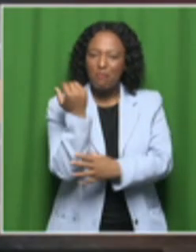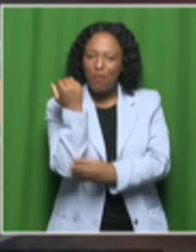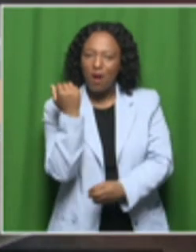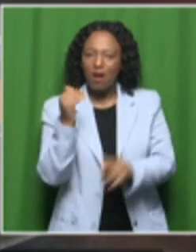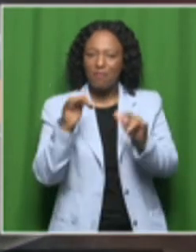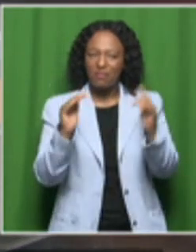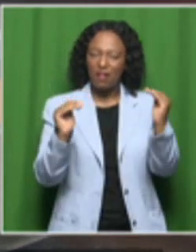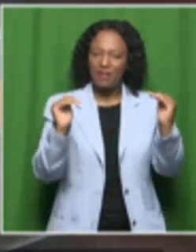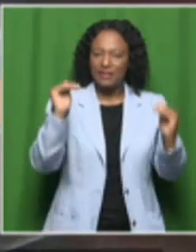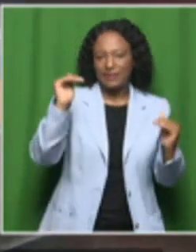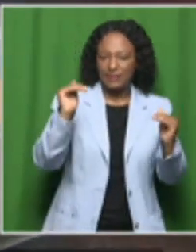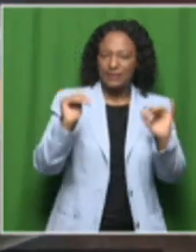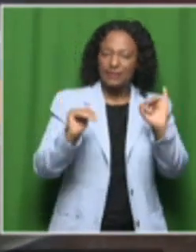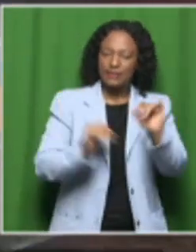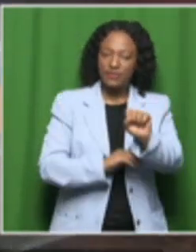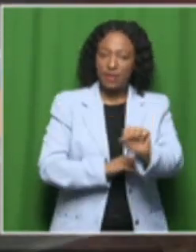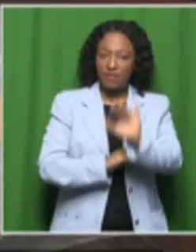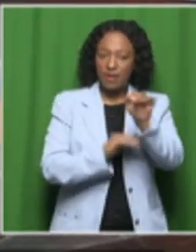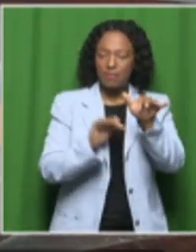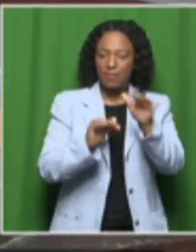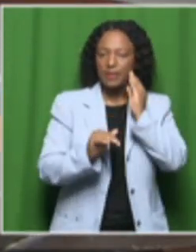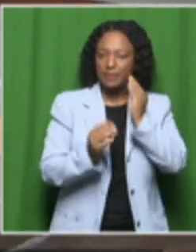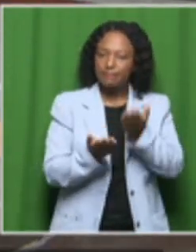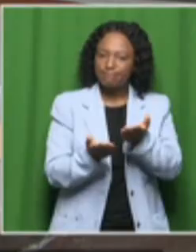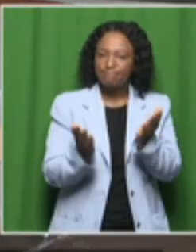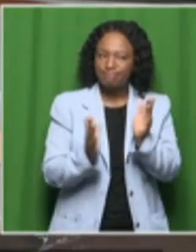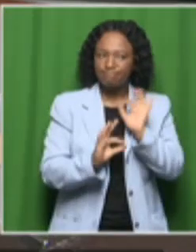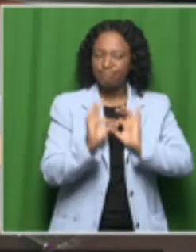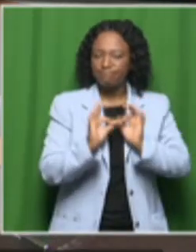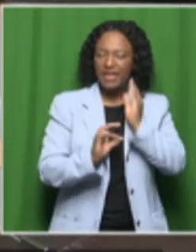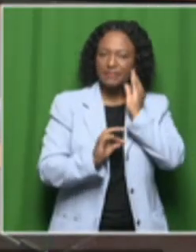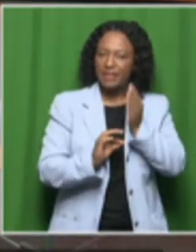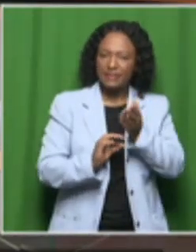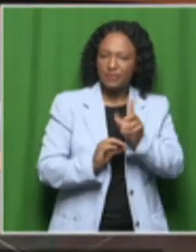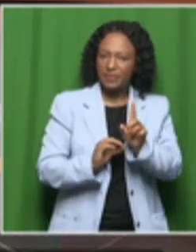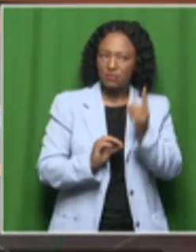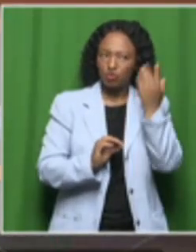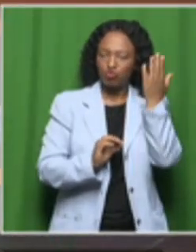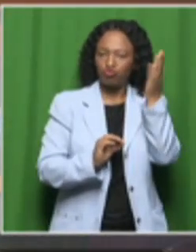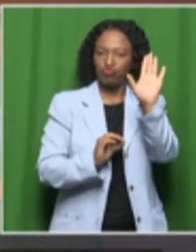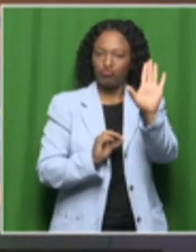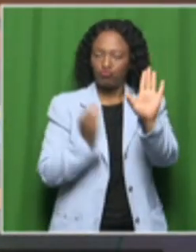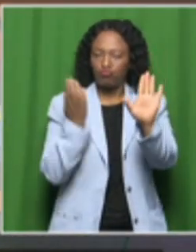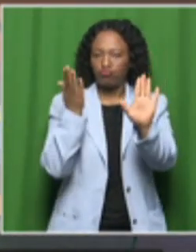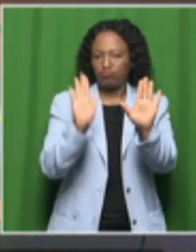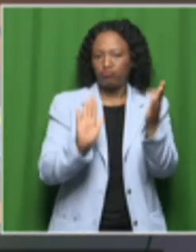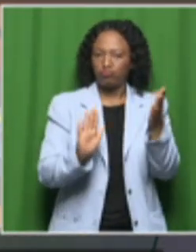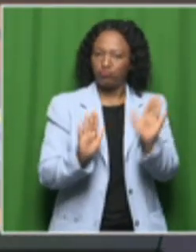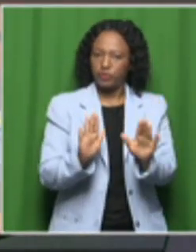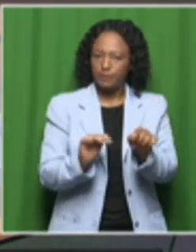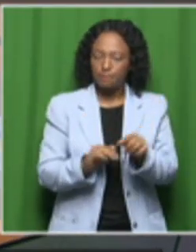South Africans. Tell us a little bit more about that, those experiences that you try and encapsulate here. The experiences that I want